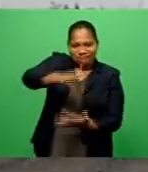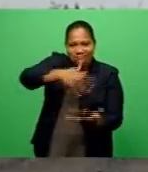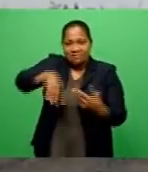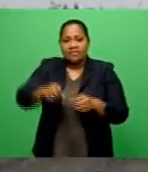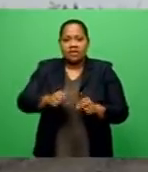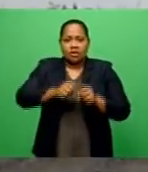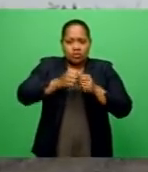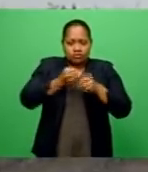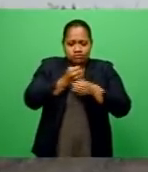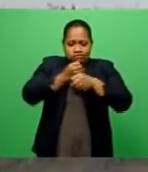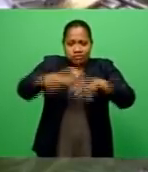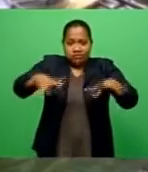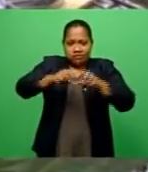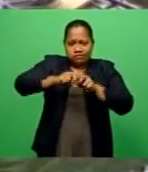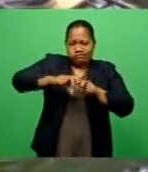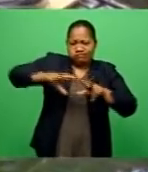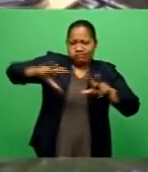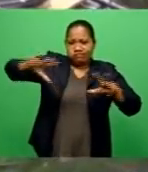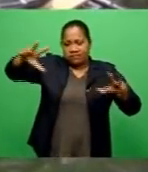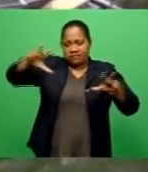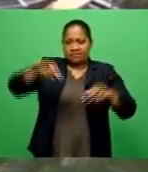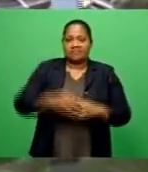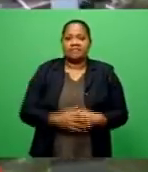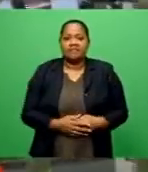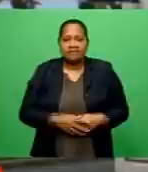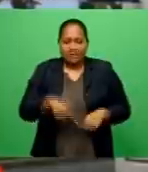Widespread damage in Vanuatu.